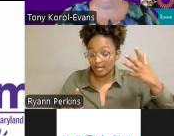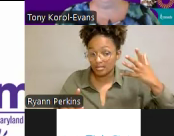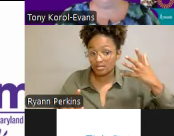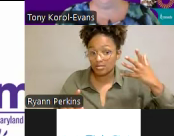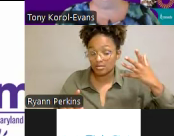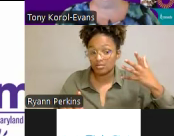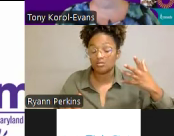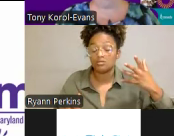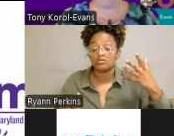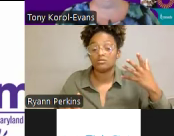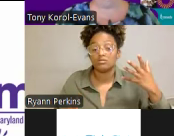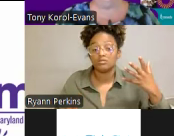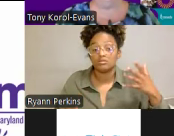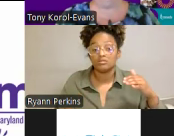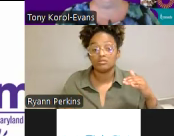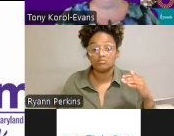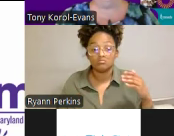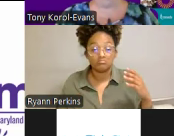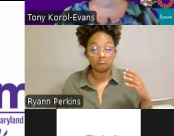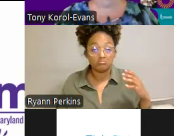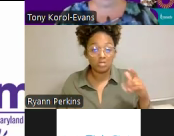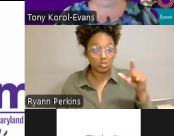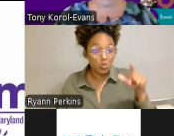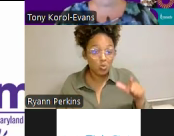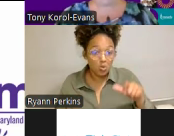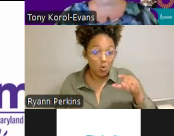closer. It's down to more like that